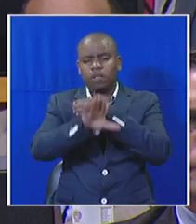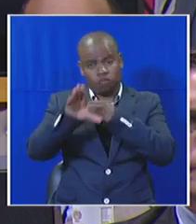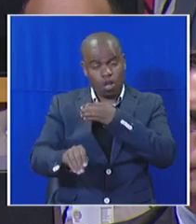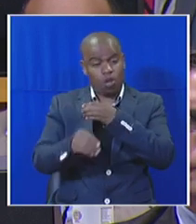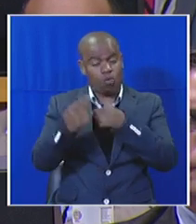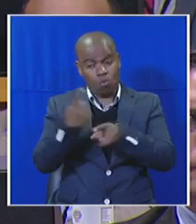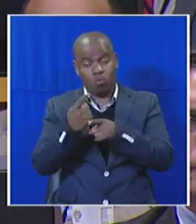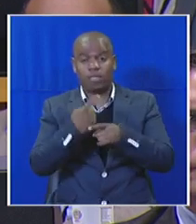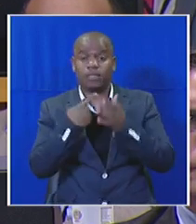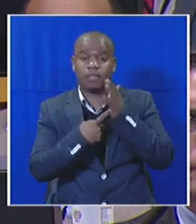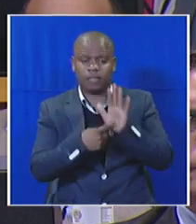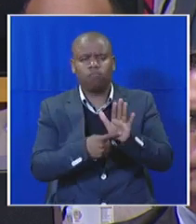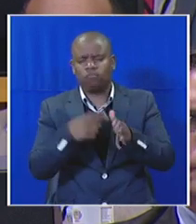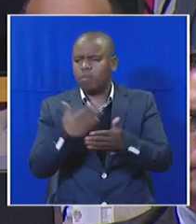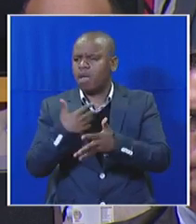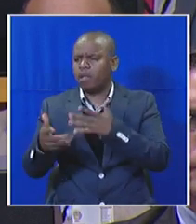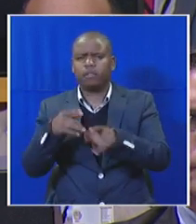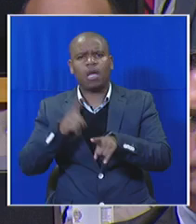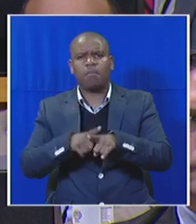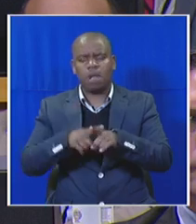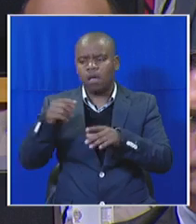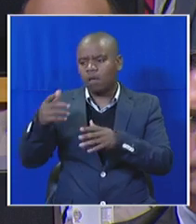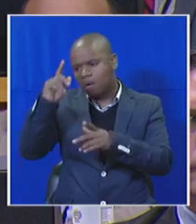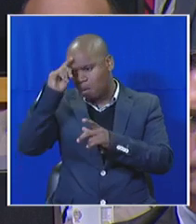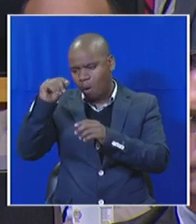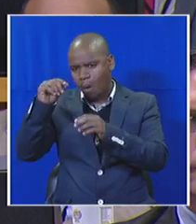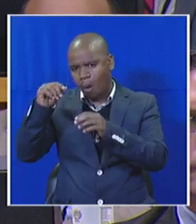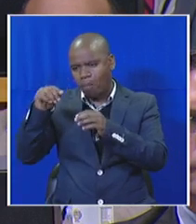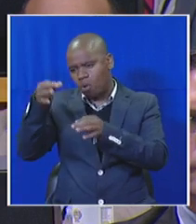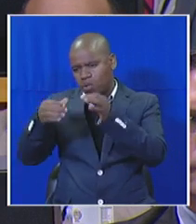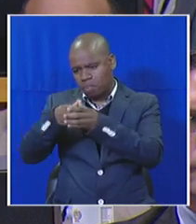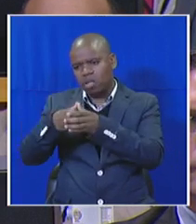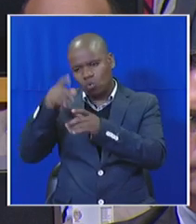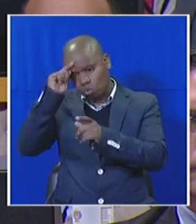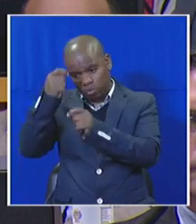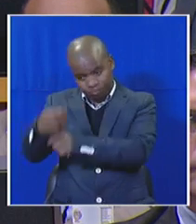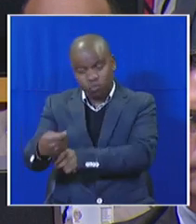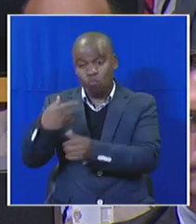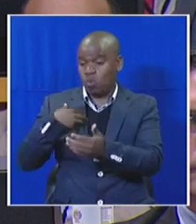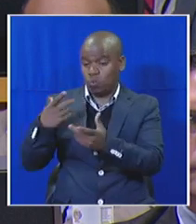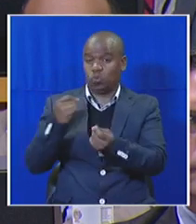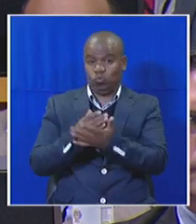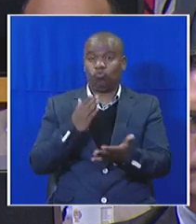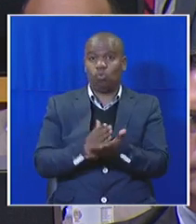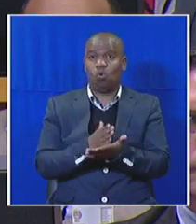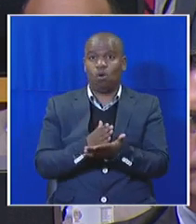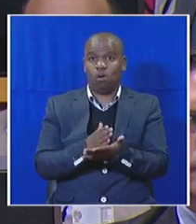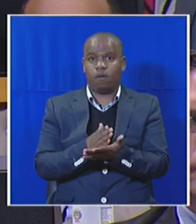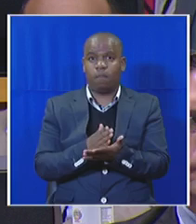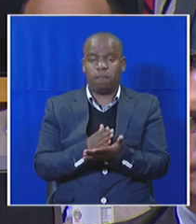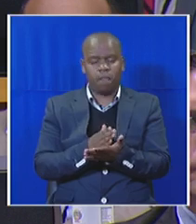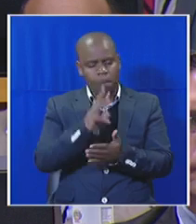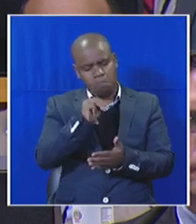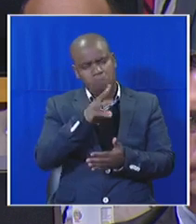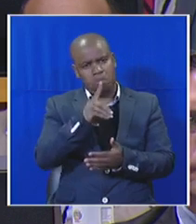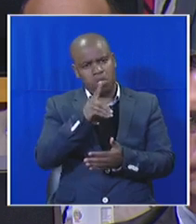that they can do the same. They can also put the party before the country. So when they're awarding a tender at Medupi,